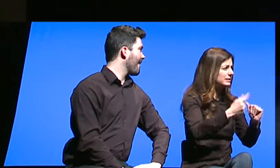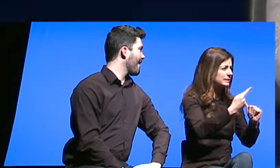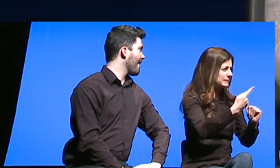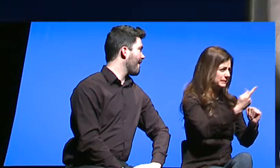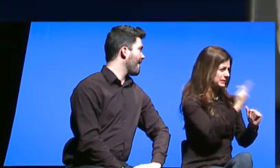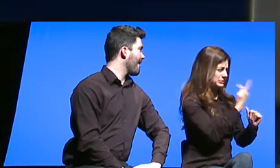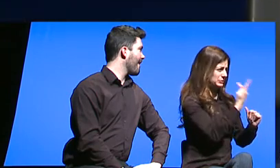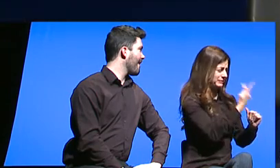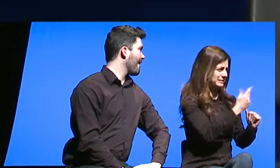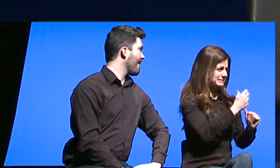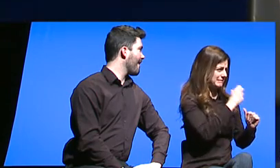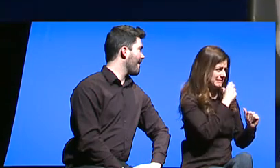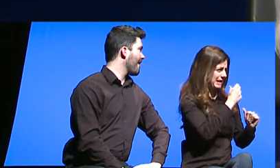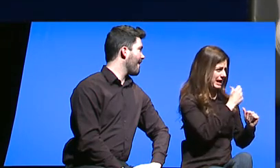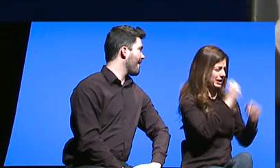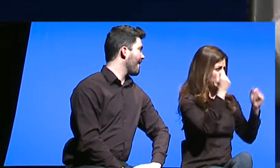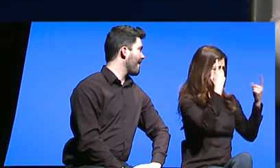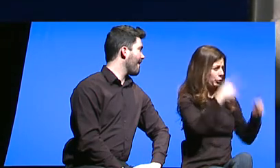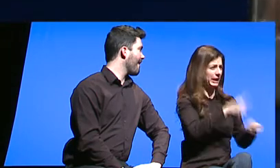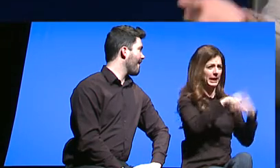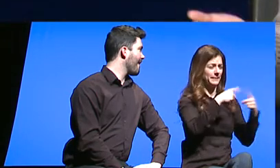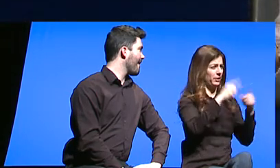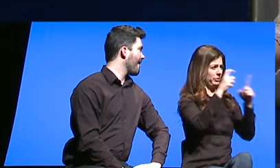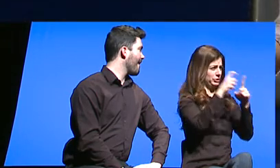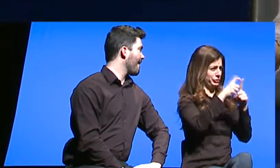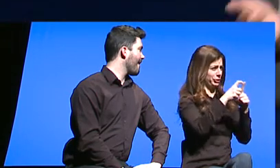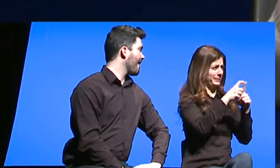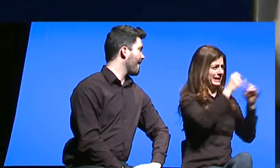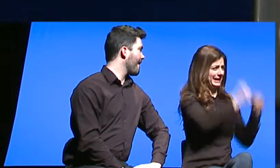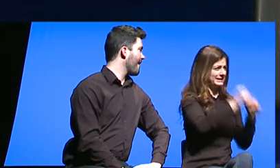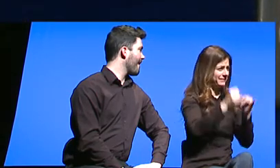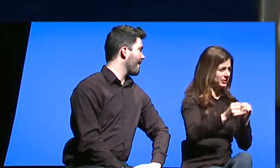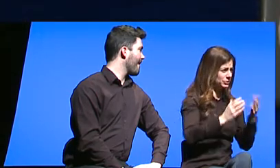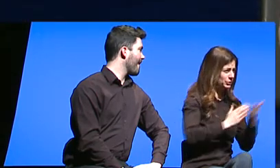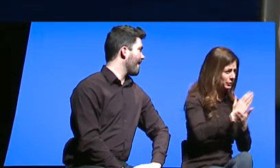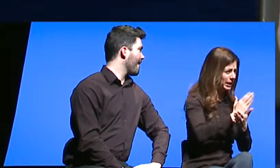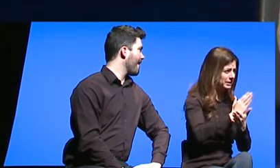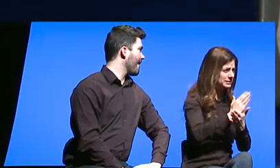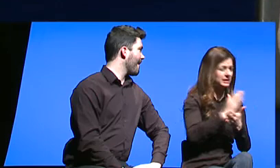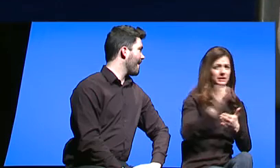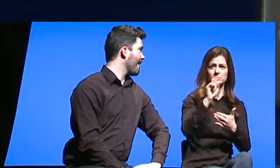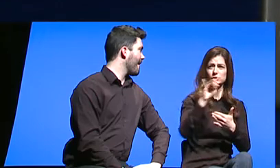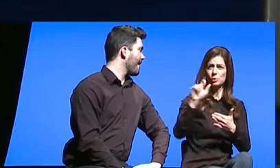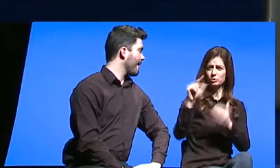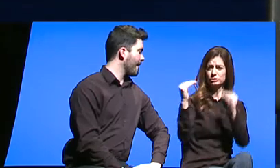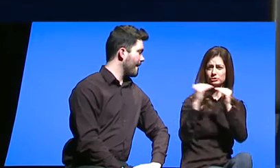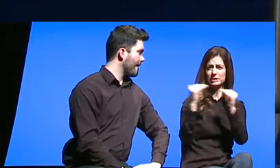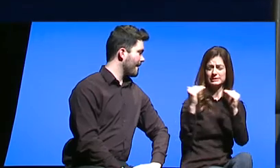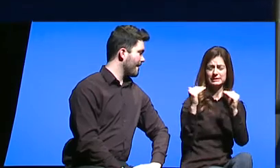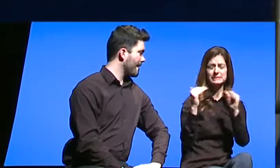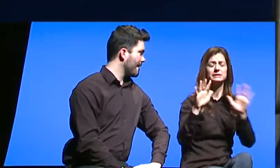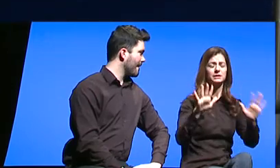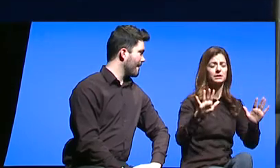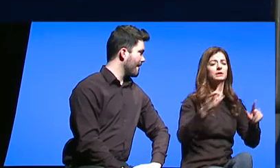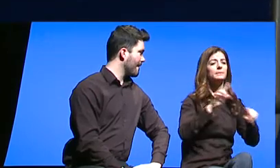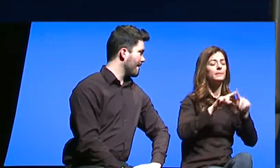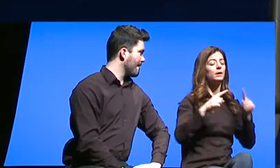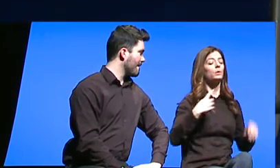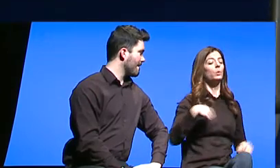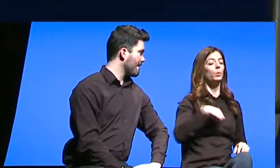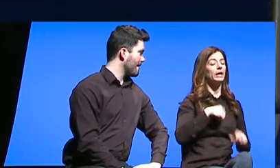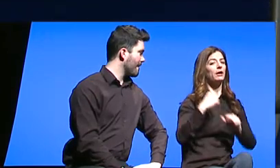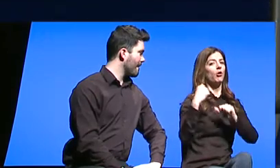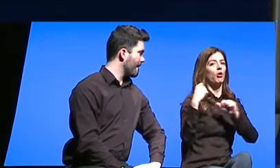individual rights or social justice, and that's fine, and we can continue this offline. But we all enjoy the protections